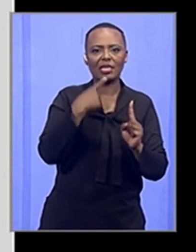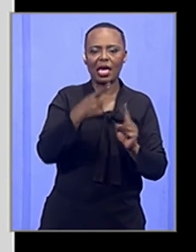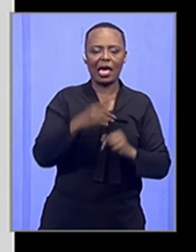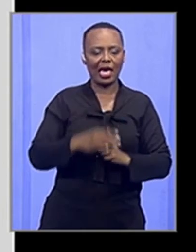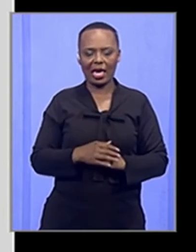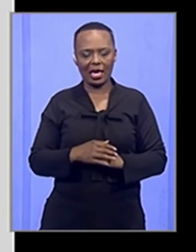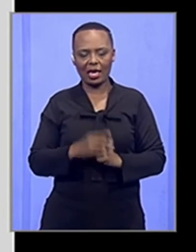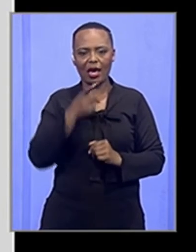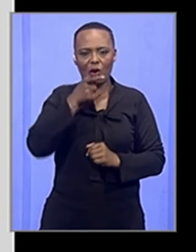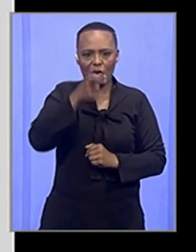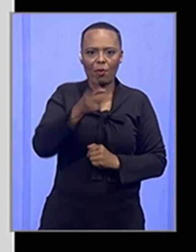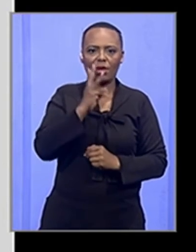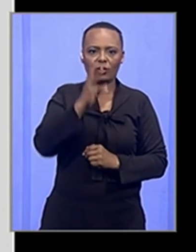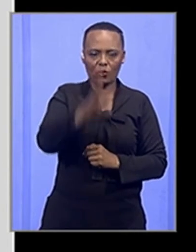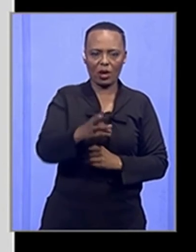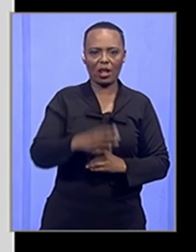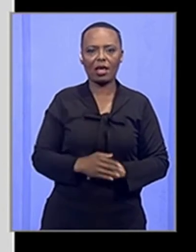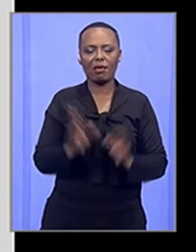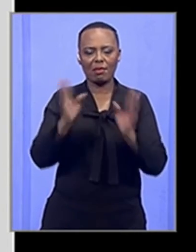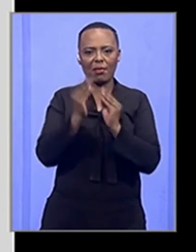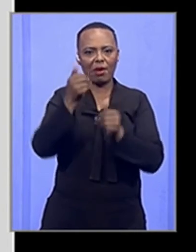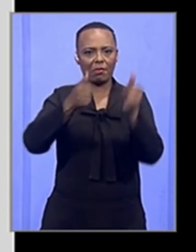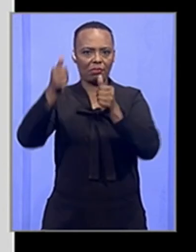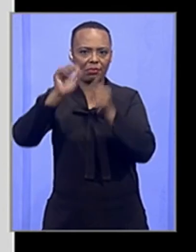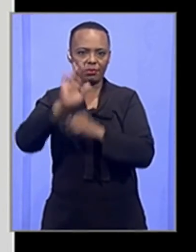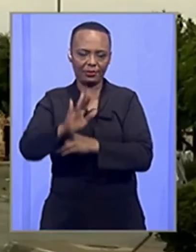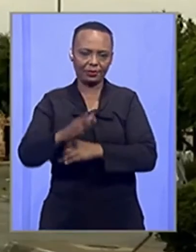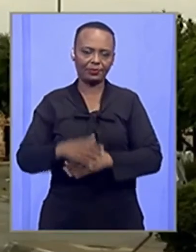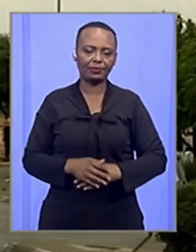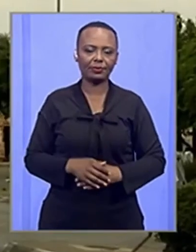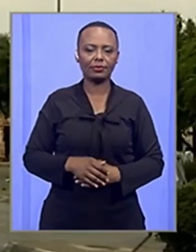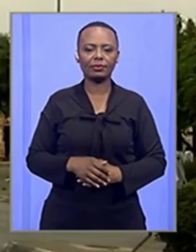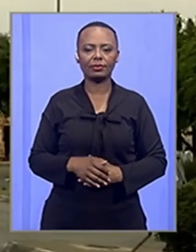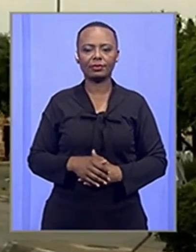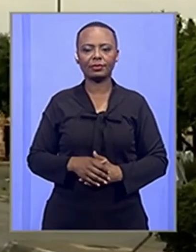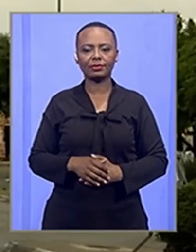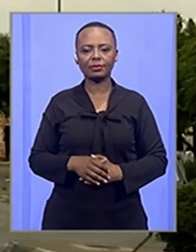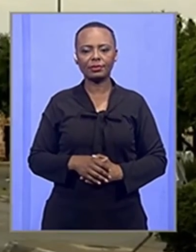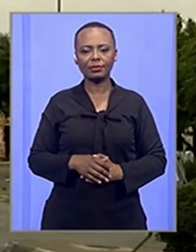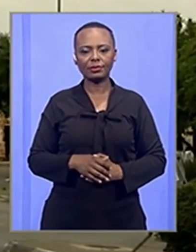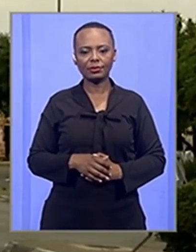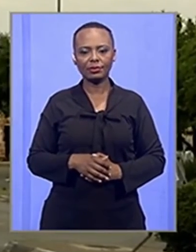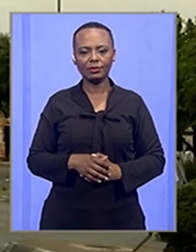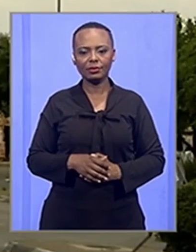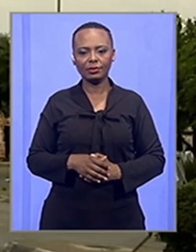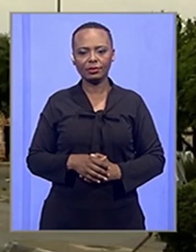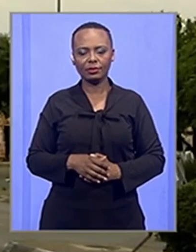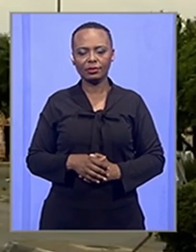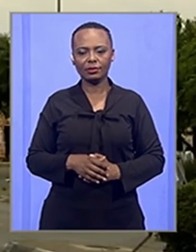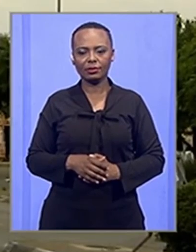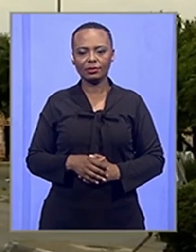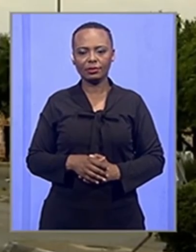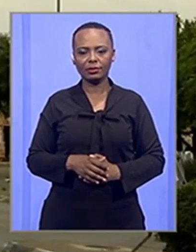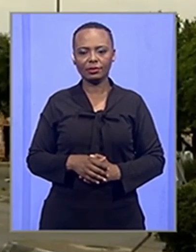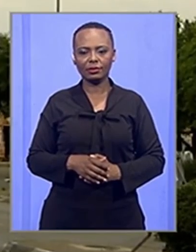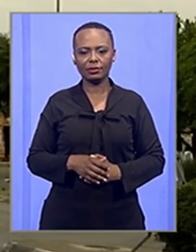ka morero ono kwa kopanong ya bakhuduthamaga. Offense Stimo, SABC News, Soweto.